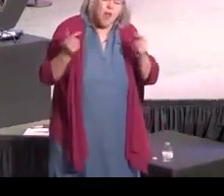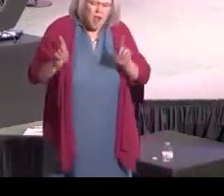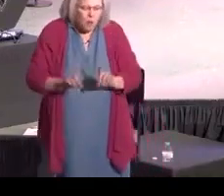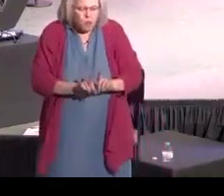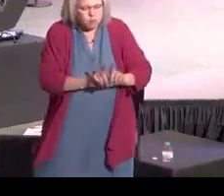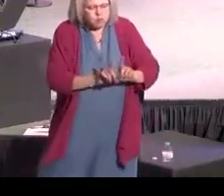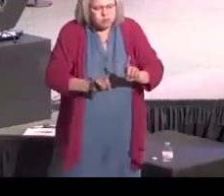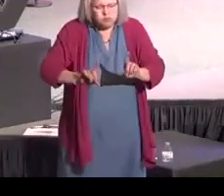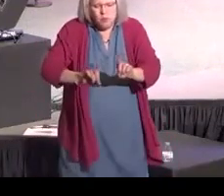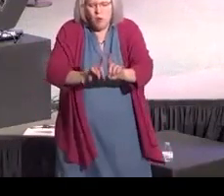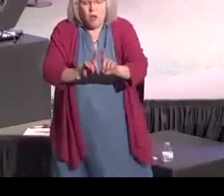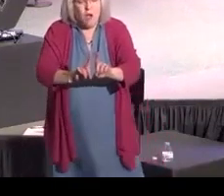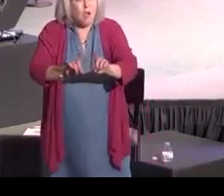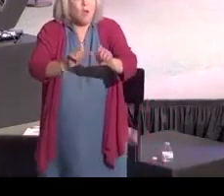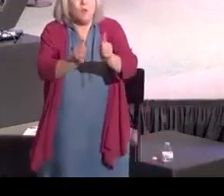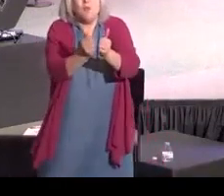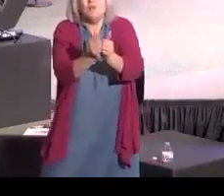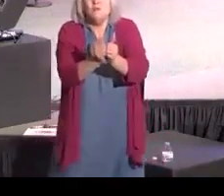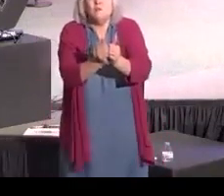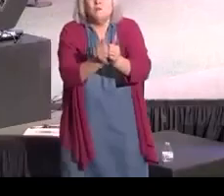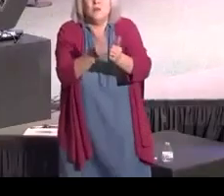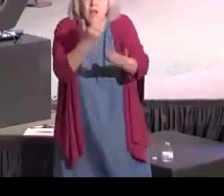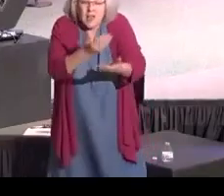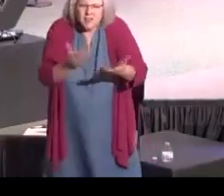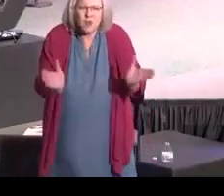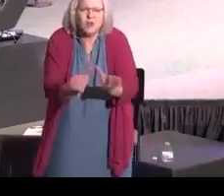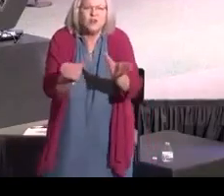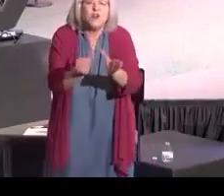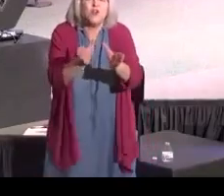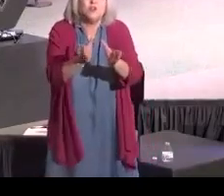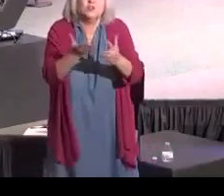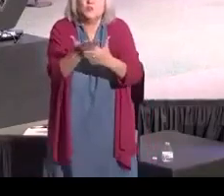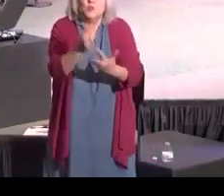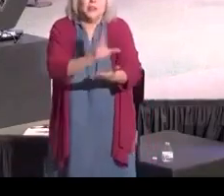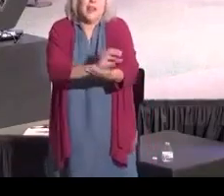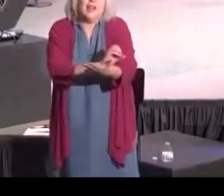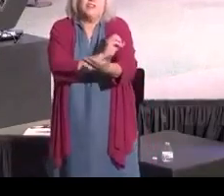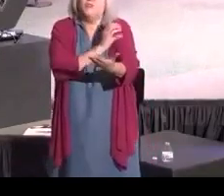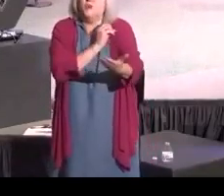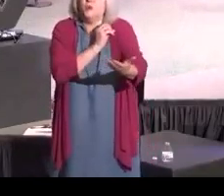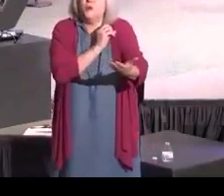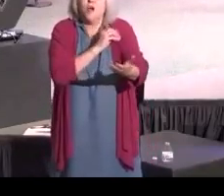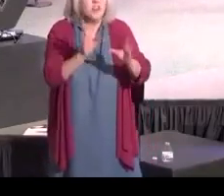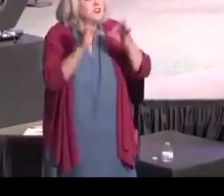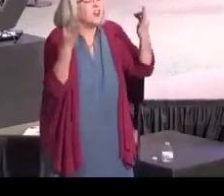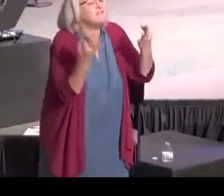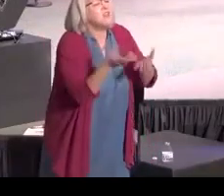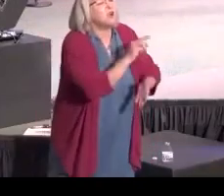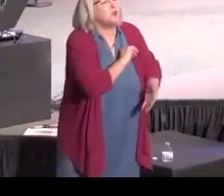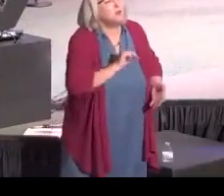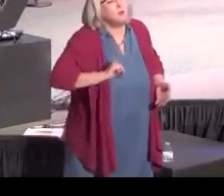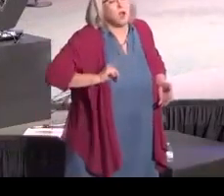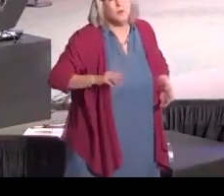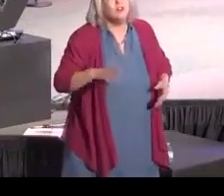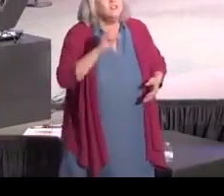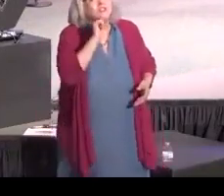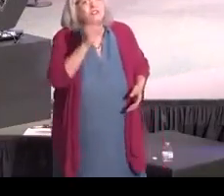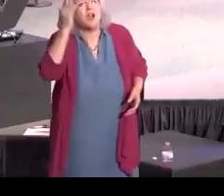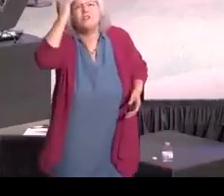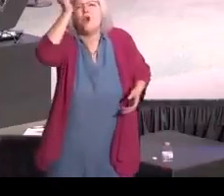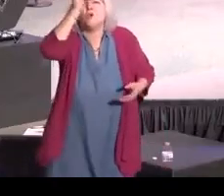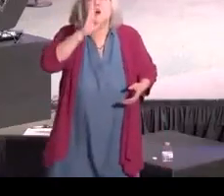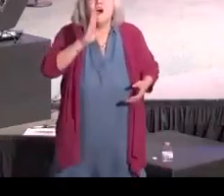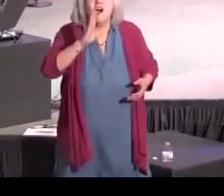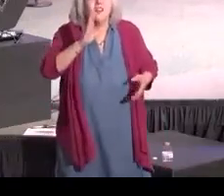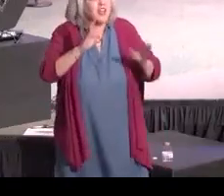them because they're battling cancer. You become that person. To that family member who is far from God, you